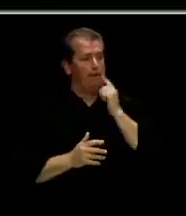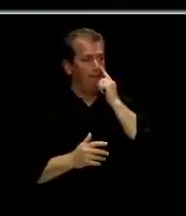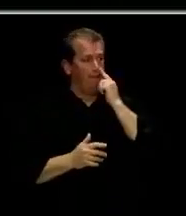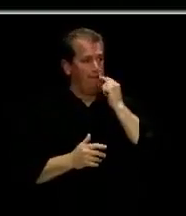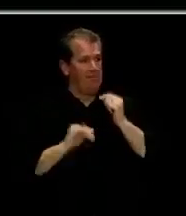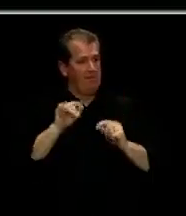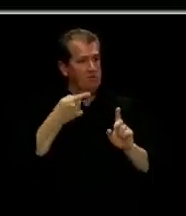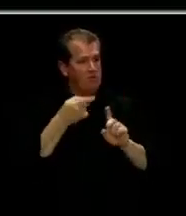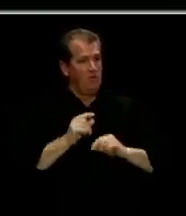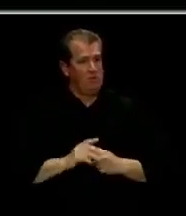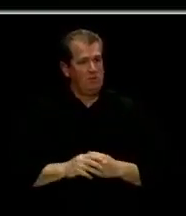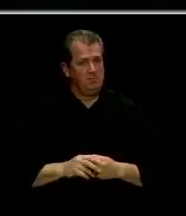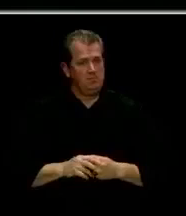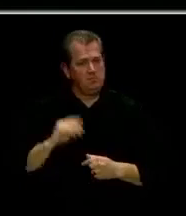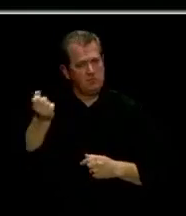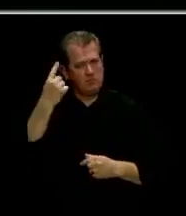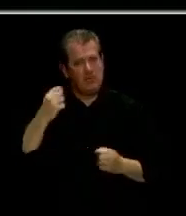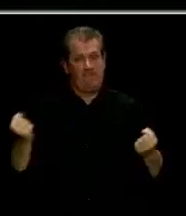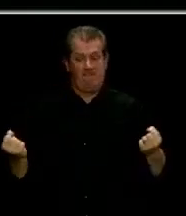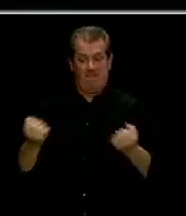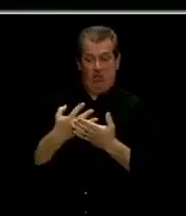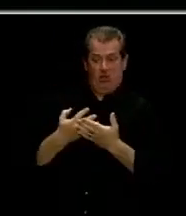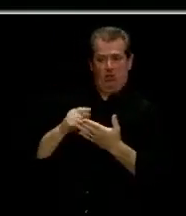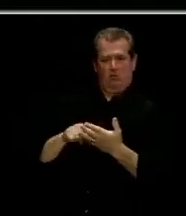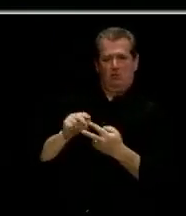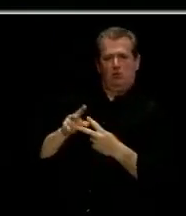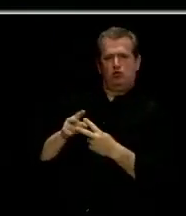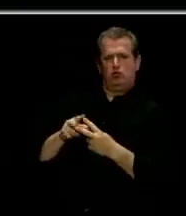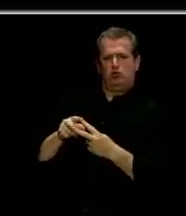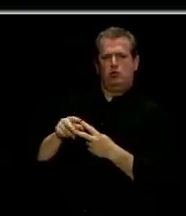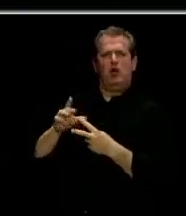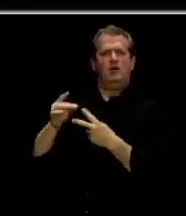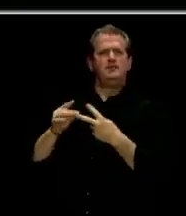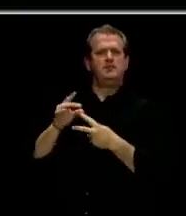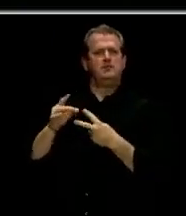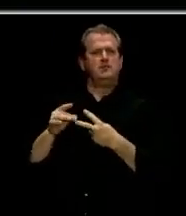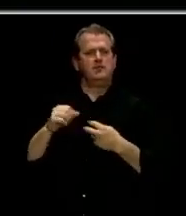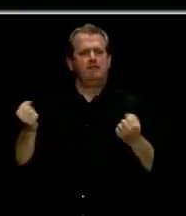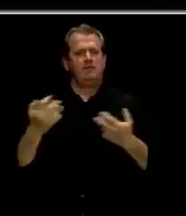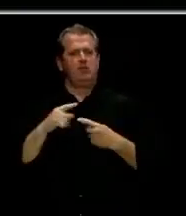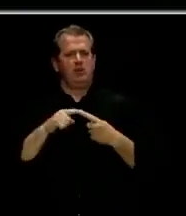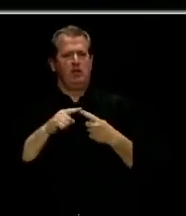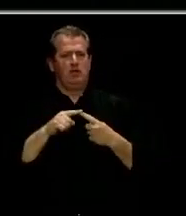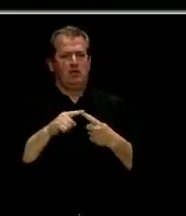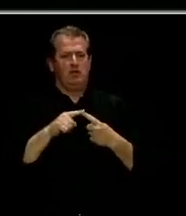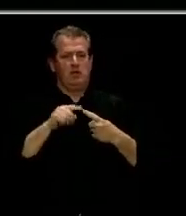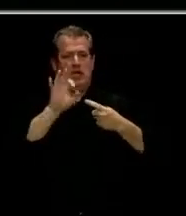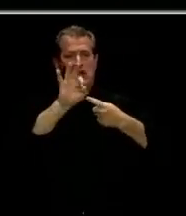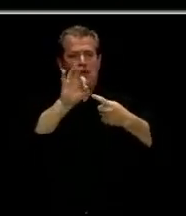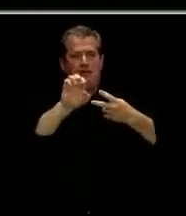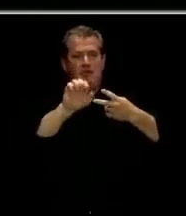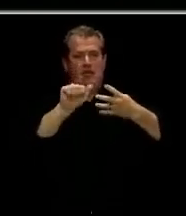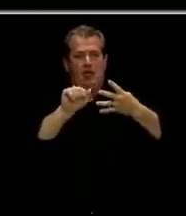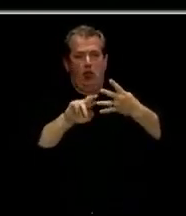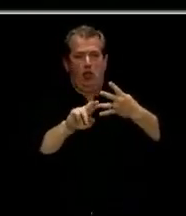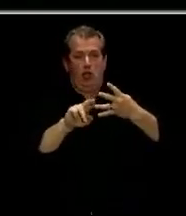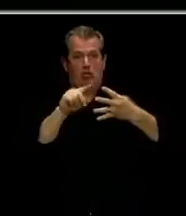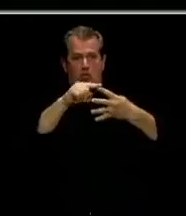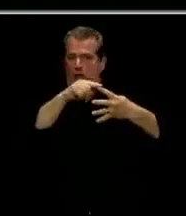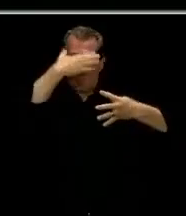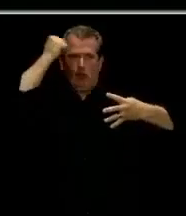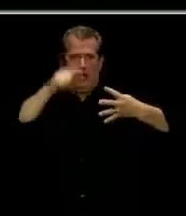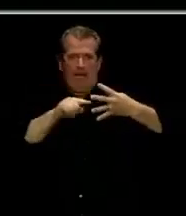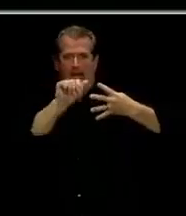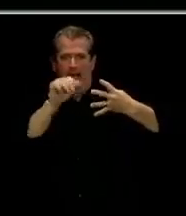final thought. Fear can be two things. One, it can mean face or forget everything and run,